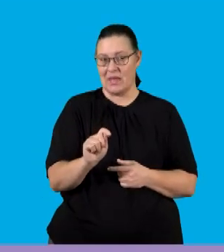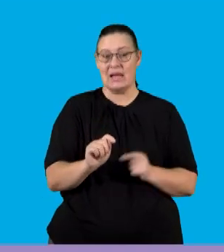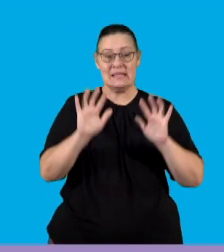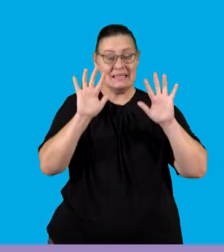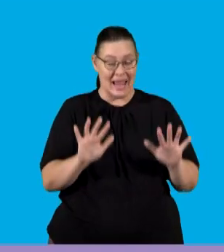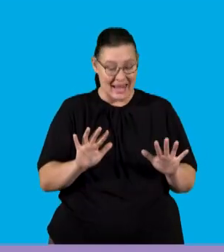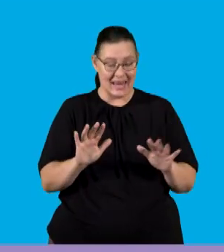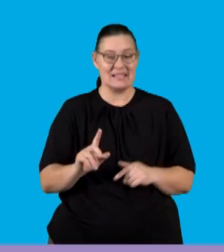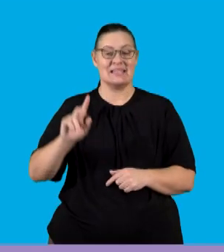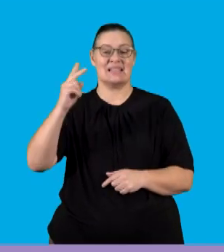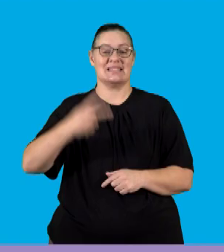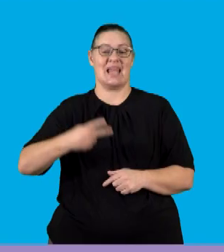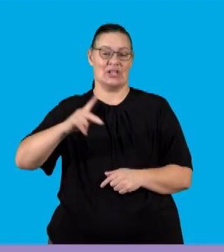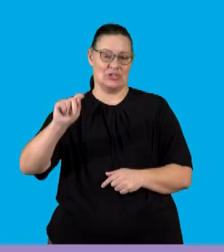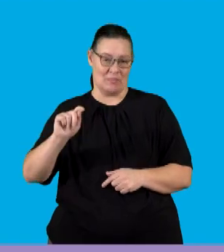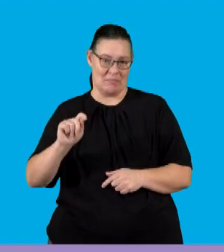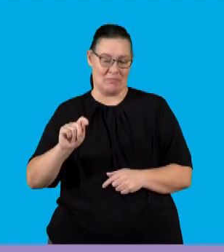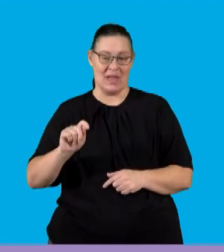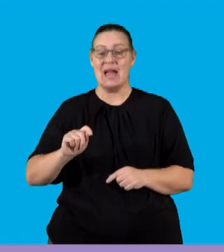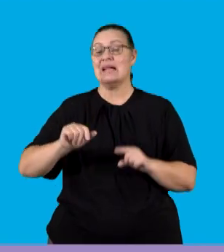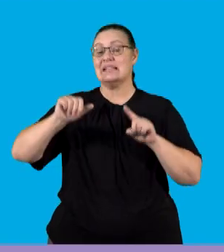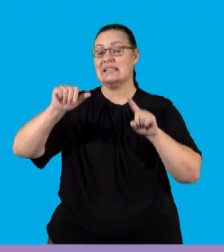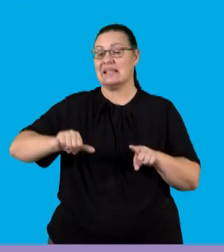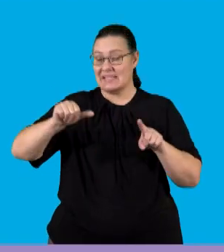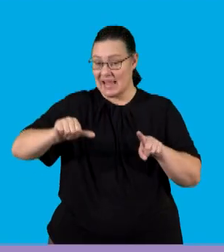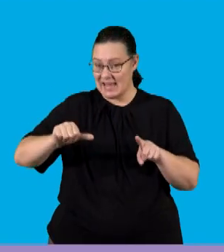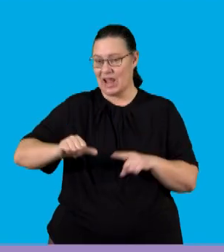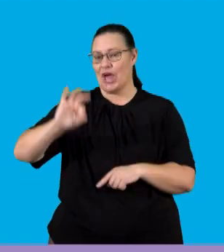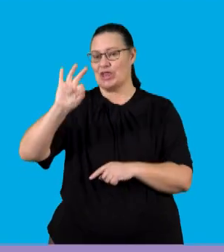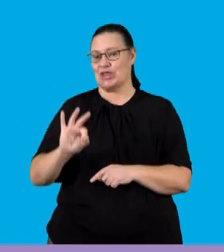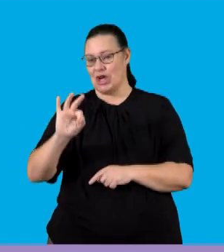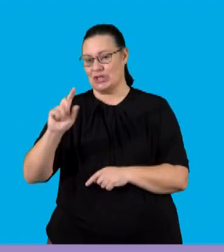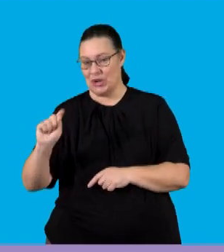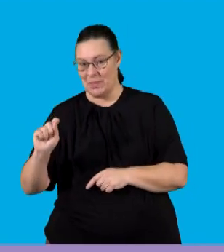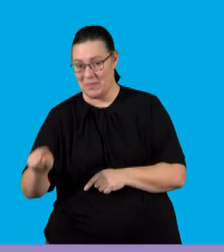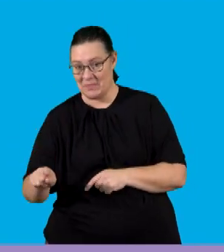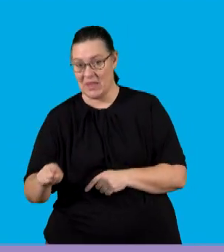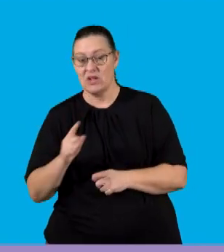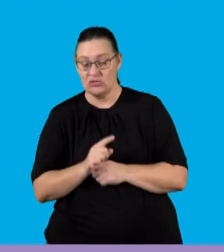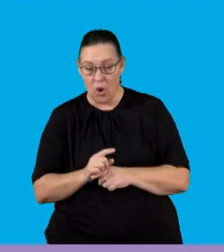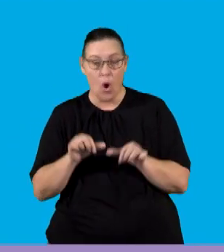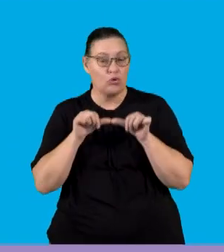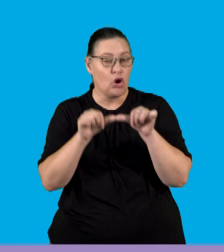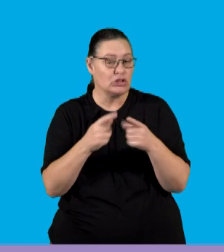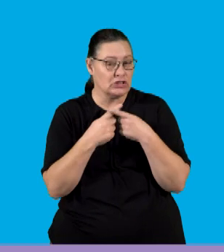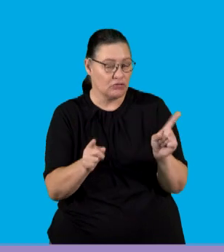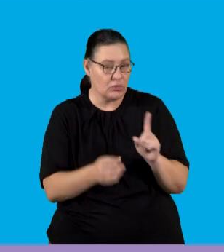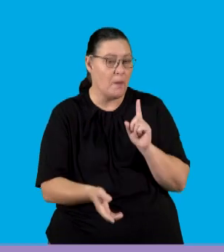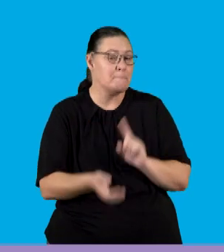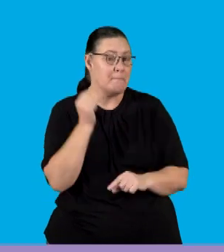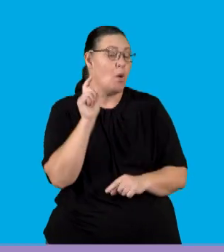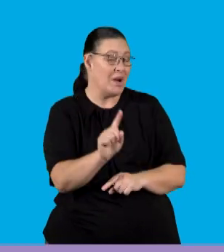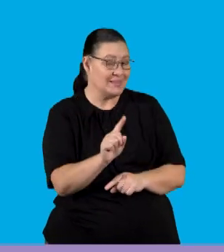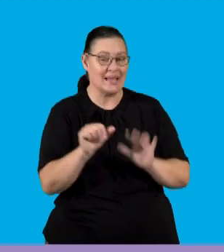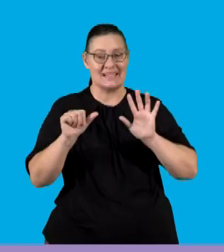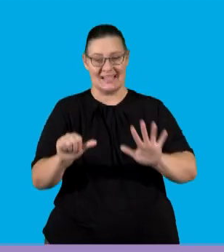And 10 is the second term, and 16 is the third term. So for us to get that constant difference, of which we did find